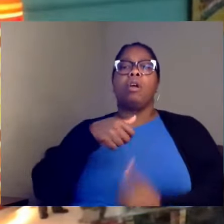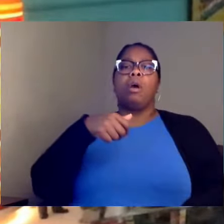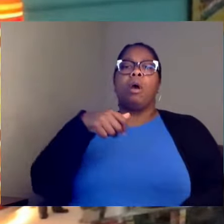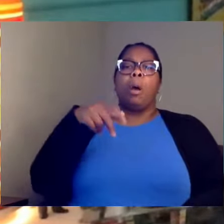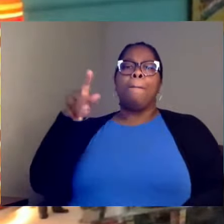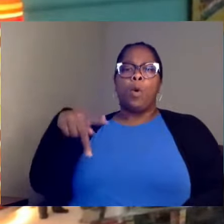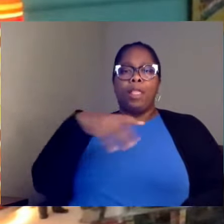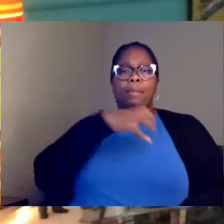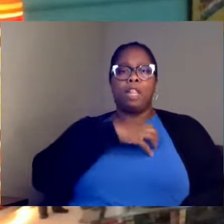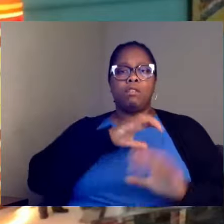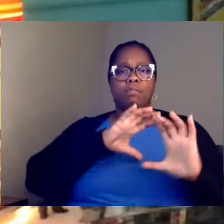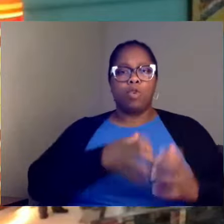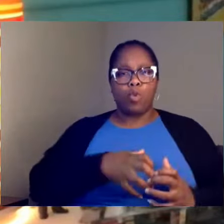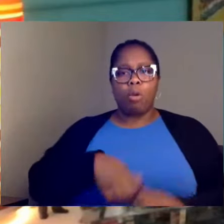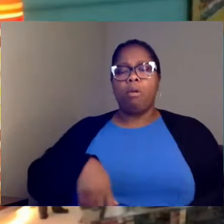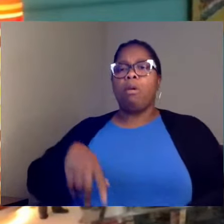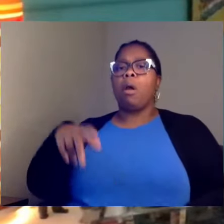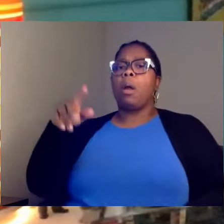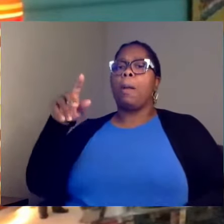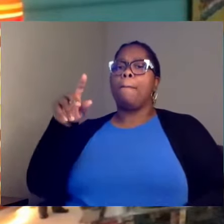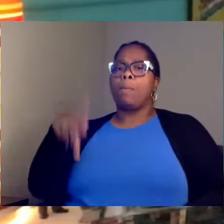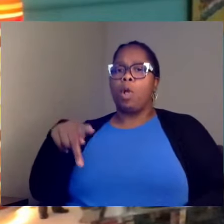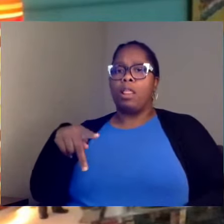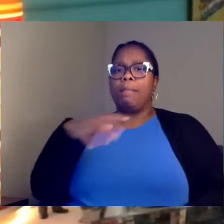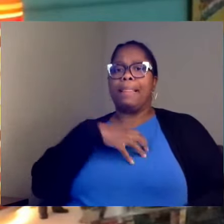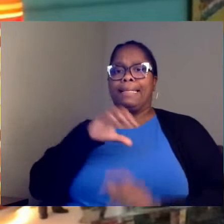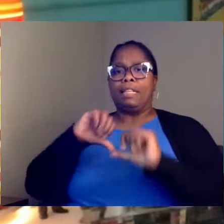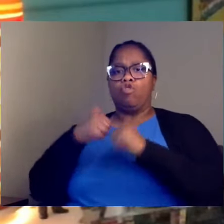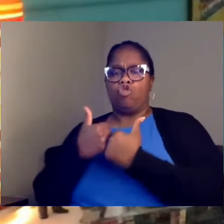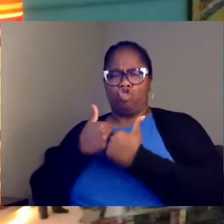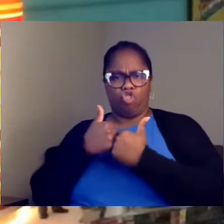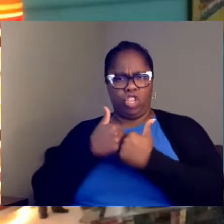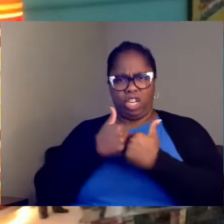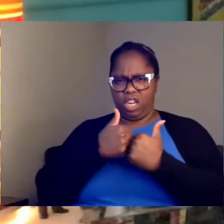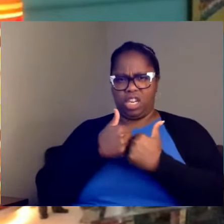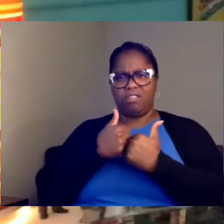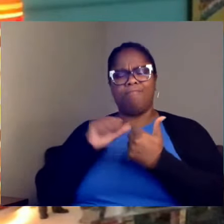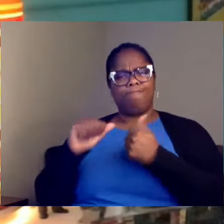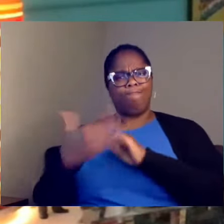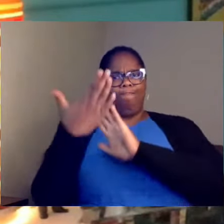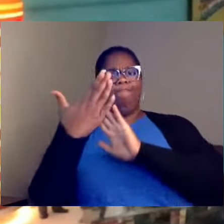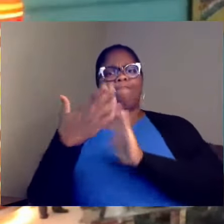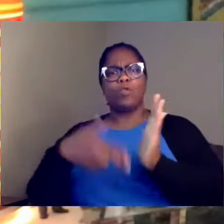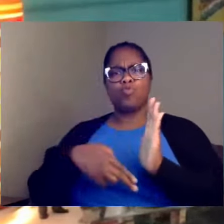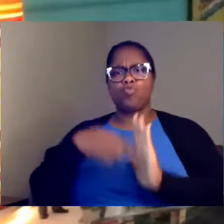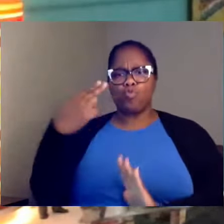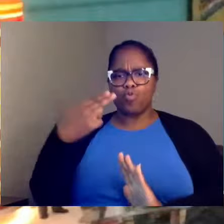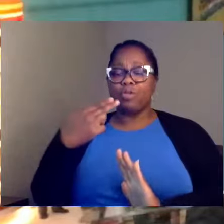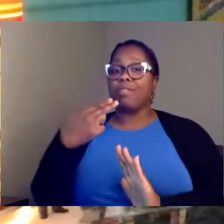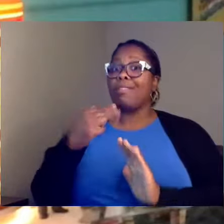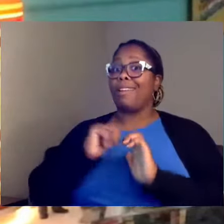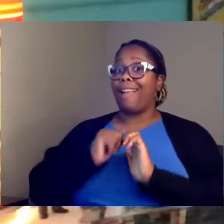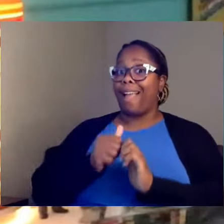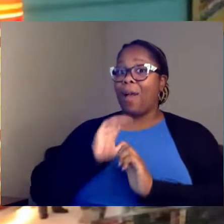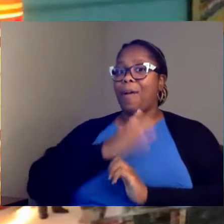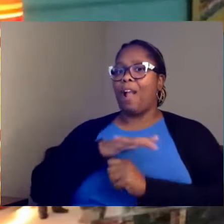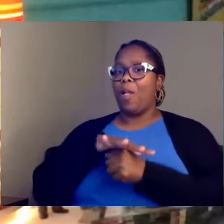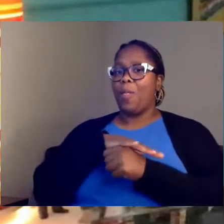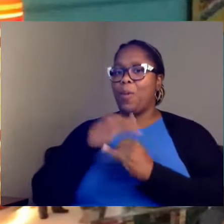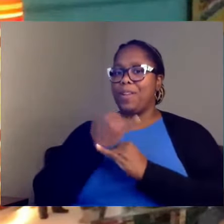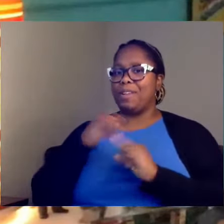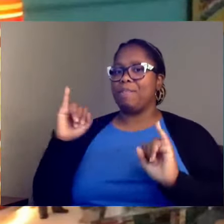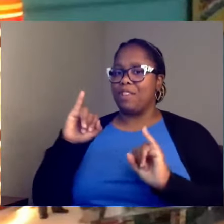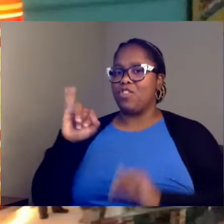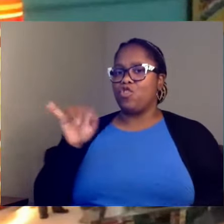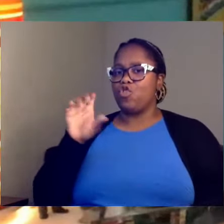the truth and overwhelming truth in our local and independent journalists that are reporting on the ground. I did cheat. I have